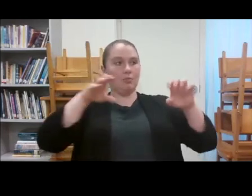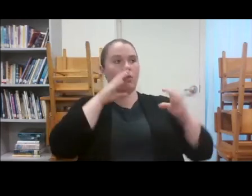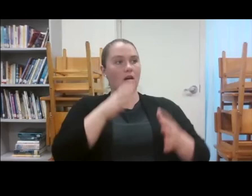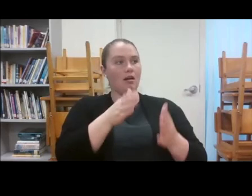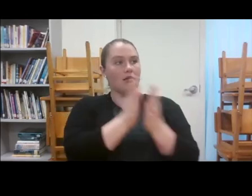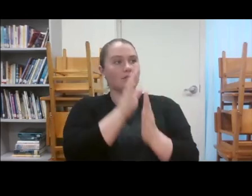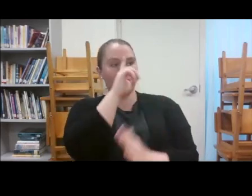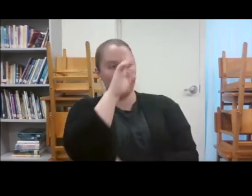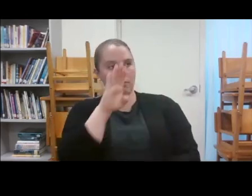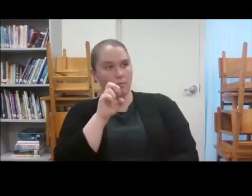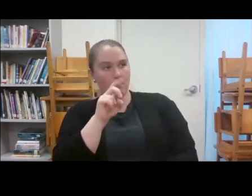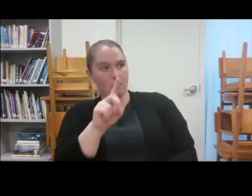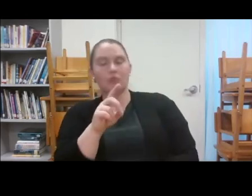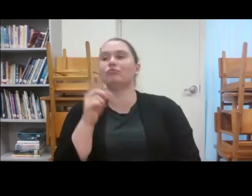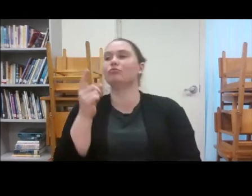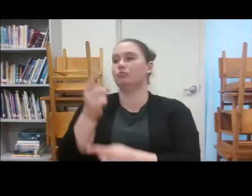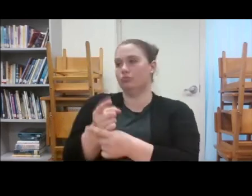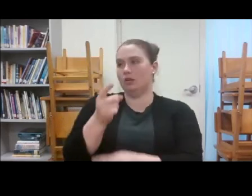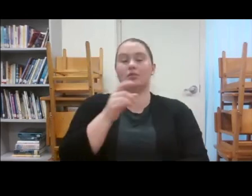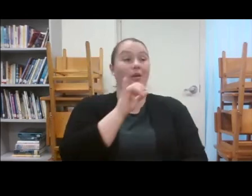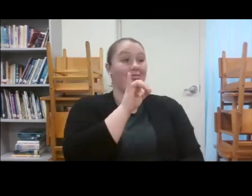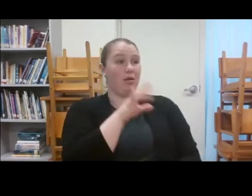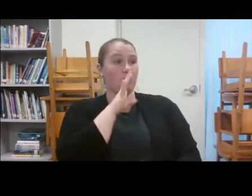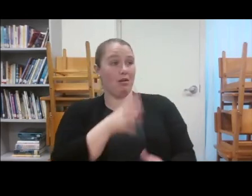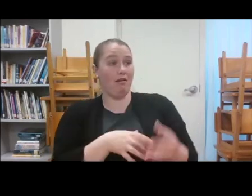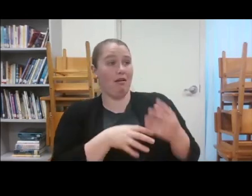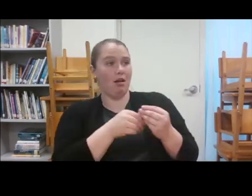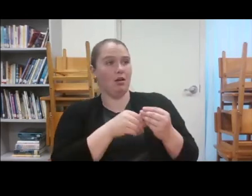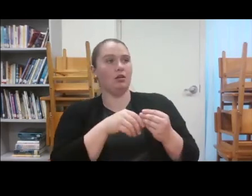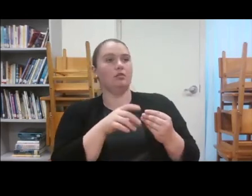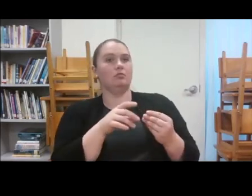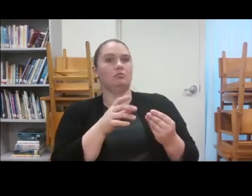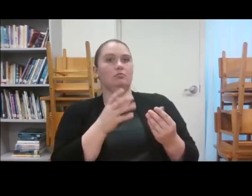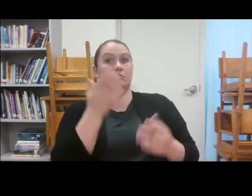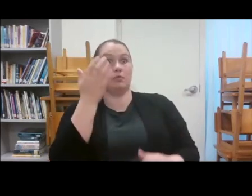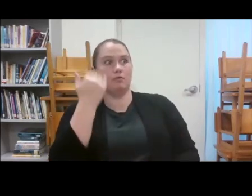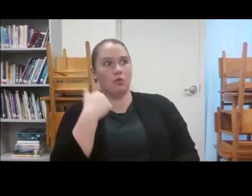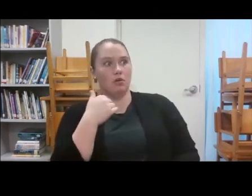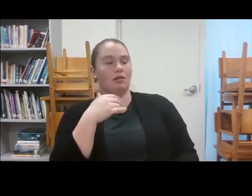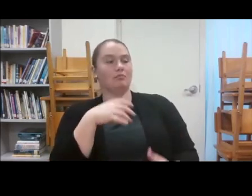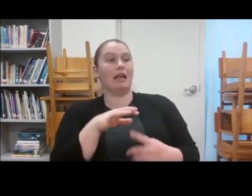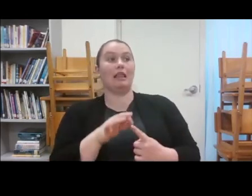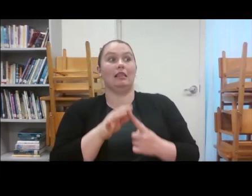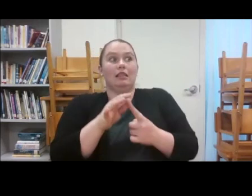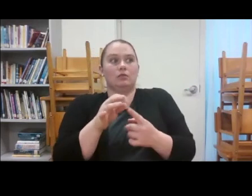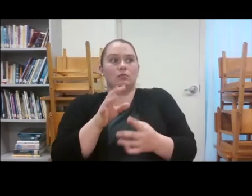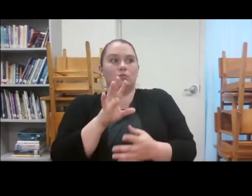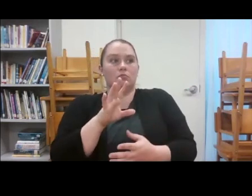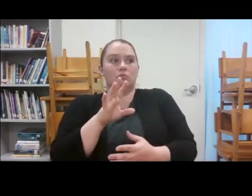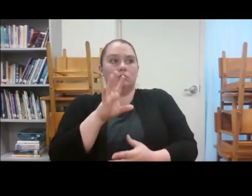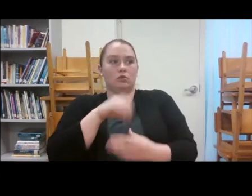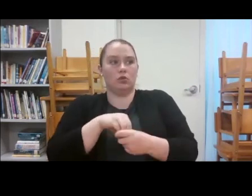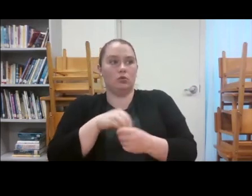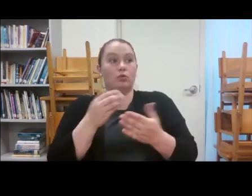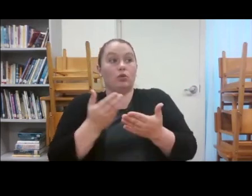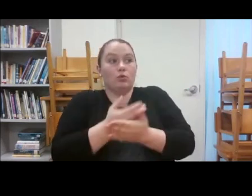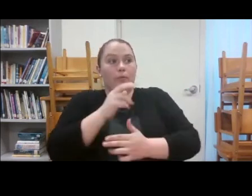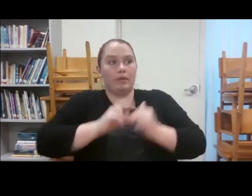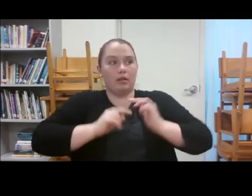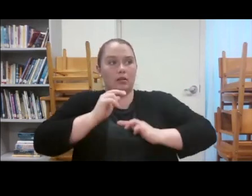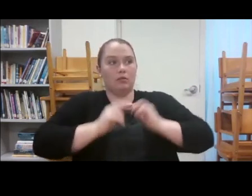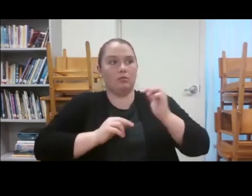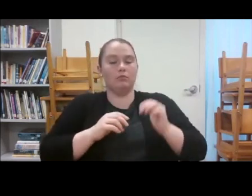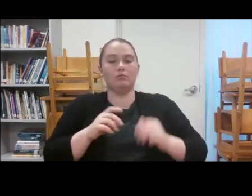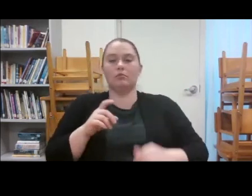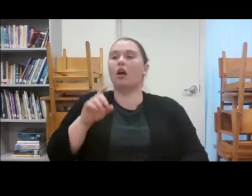a ballot with another facility, we would have had to have made that unless it was part of a brand new build, we would have had to have made it a separate. It